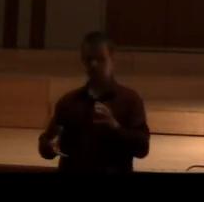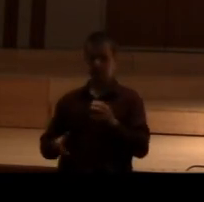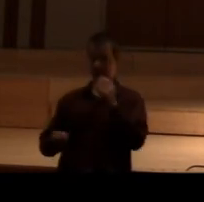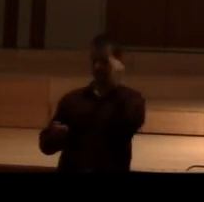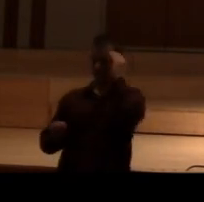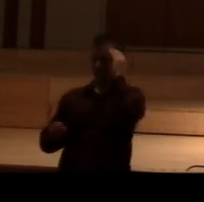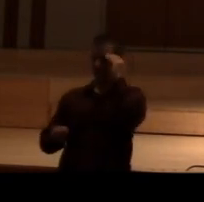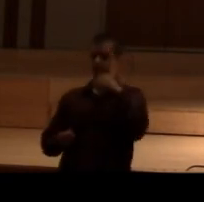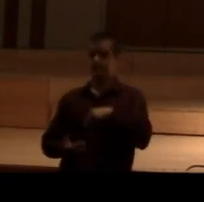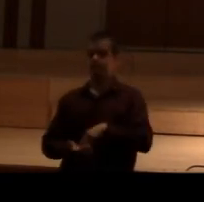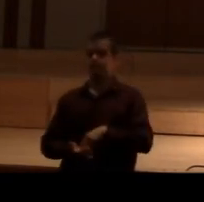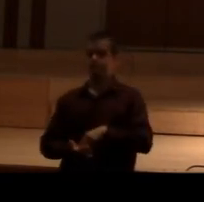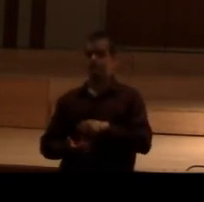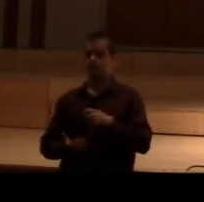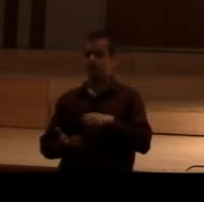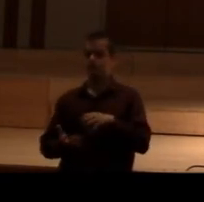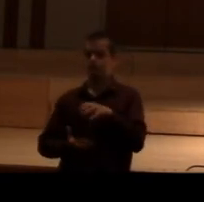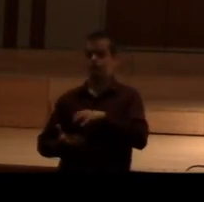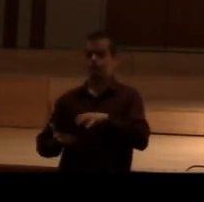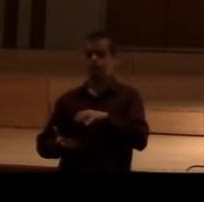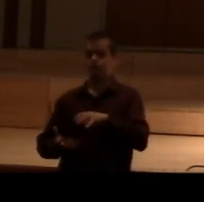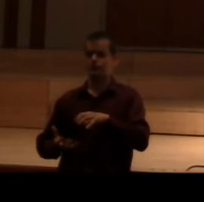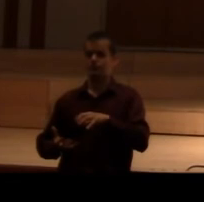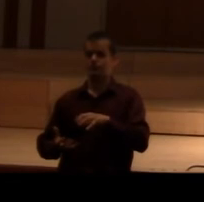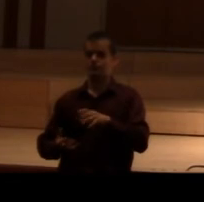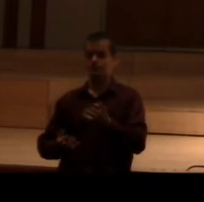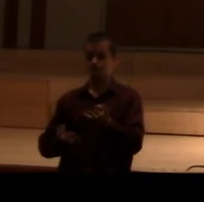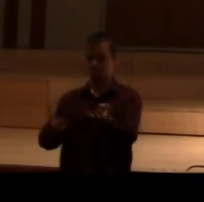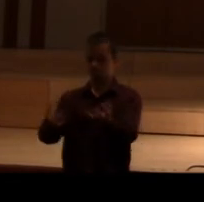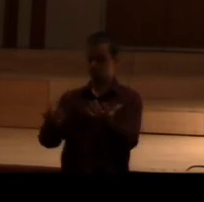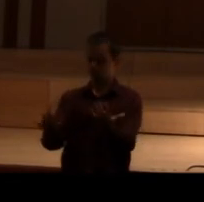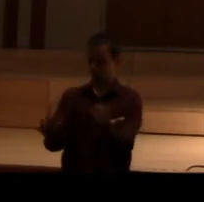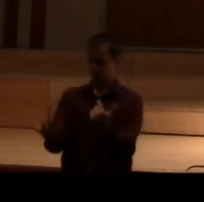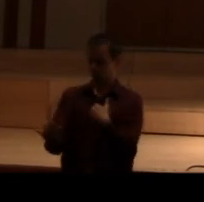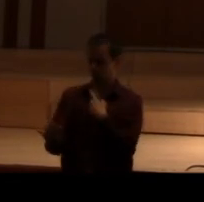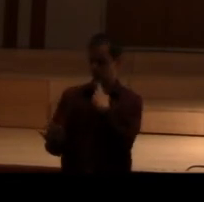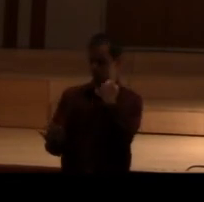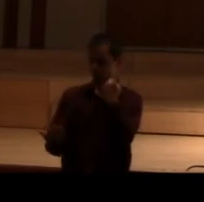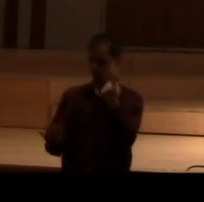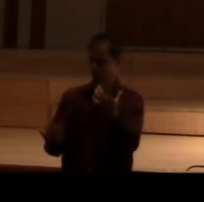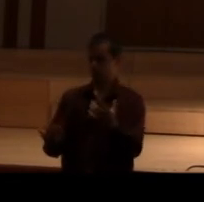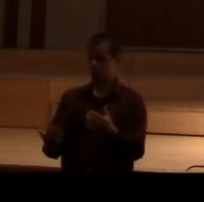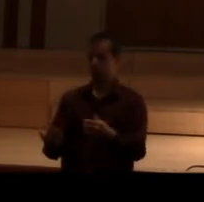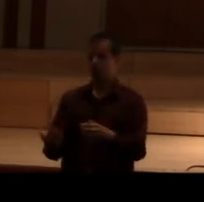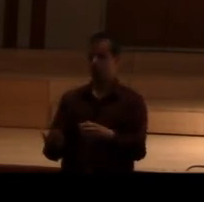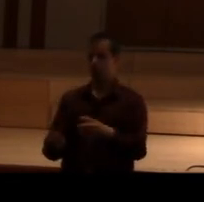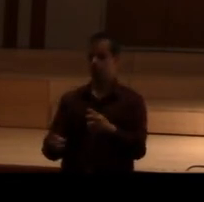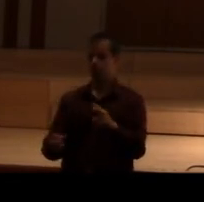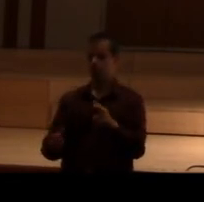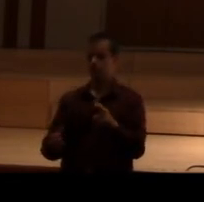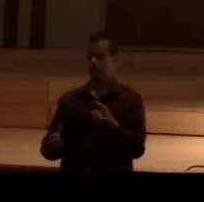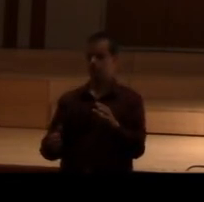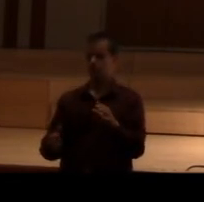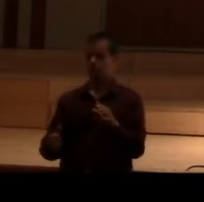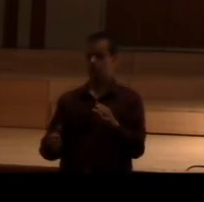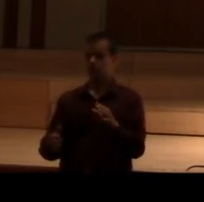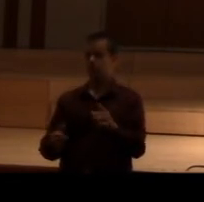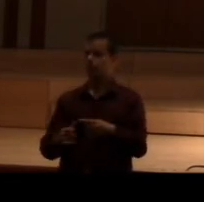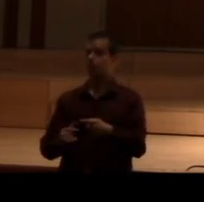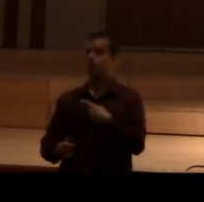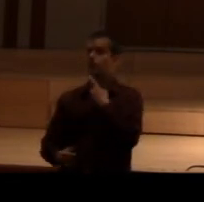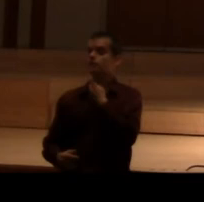I'm standing there a little bit confused, and the kids are waiting for me to say something. I stare blankly for a moment, and then I